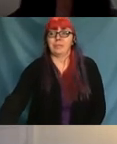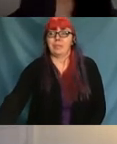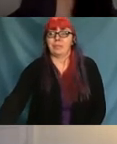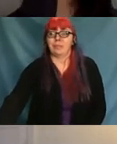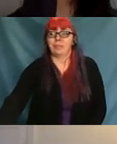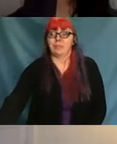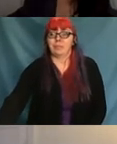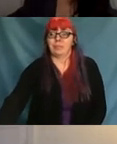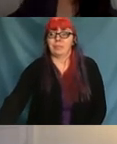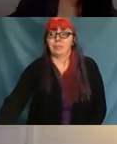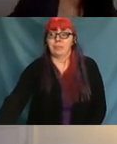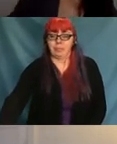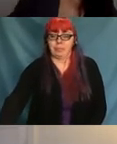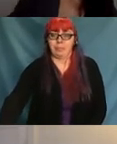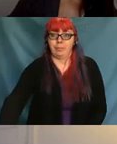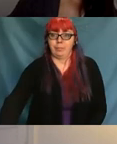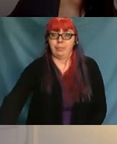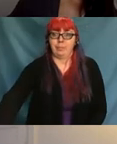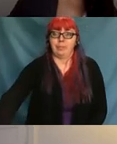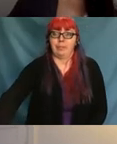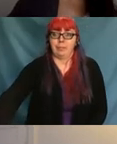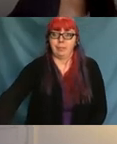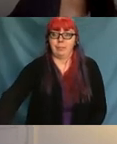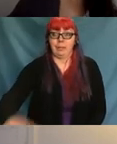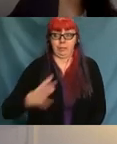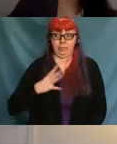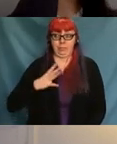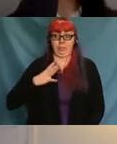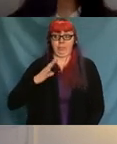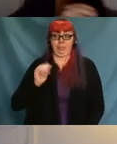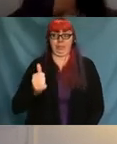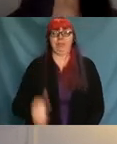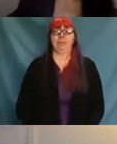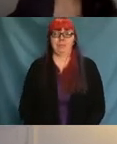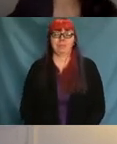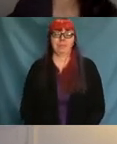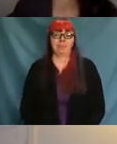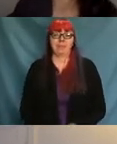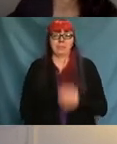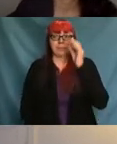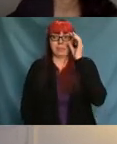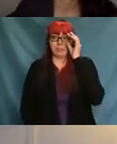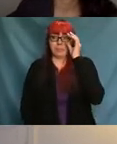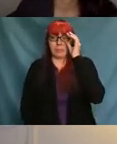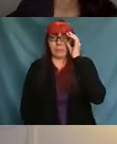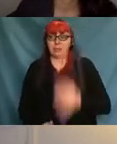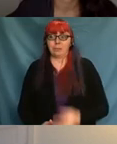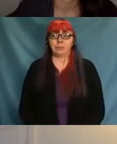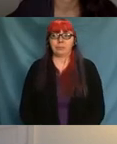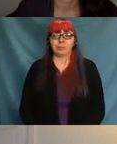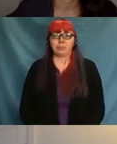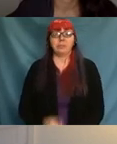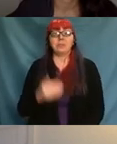Okay, can you see that? Yes. All right, thank you. Okay, So the woman in the photo is looking at